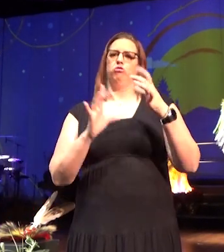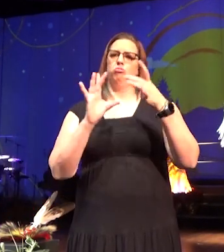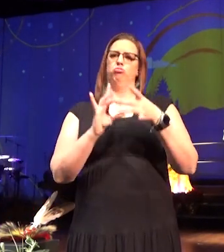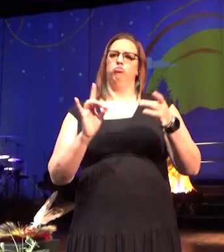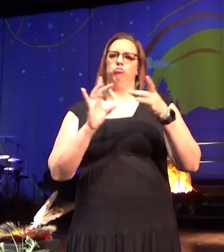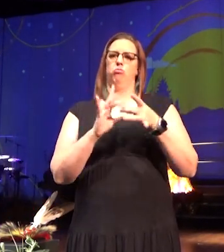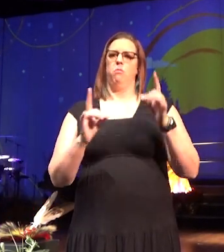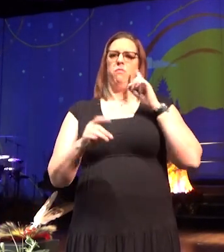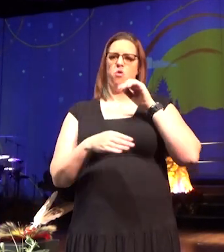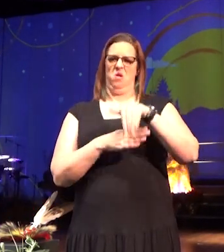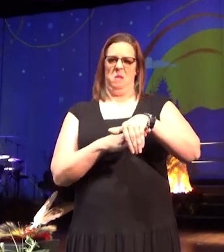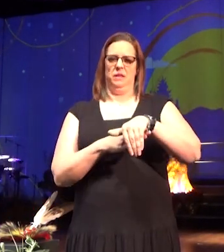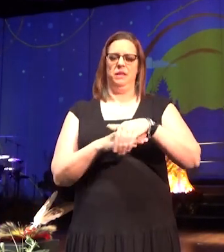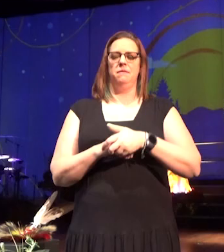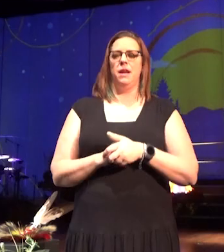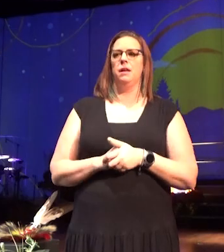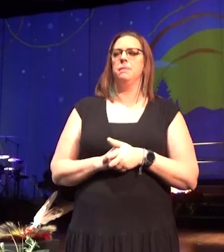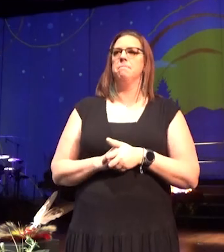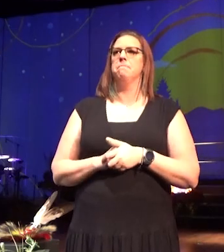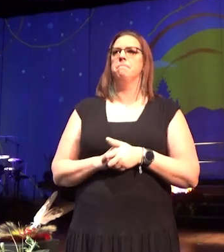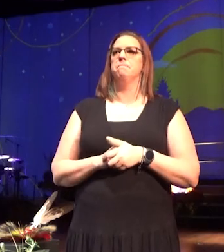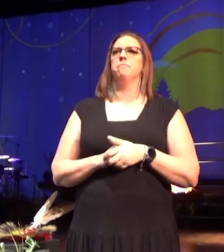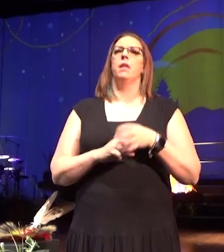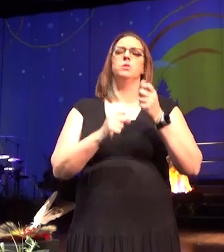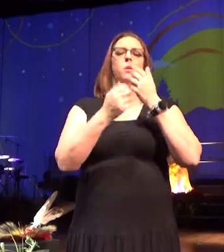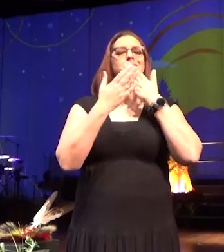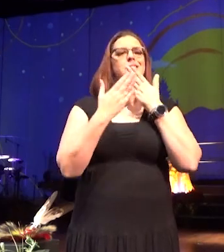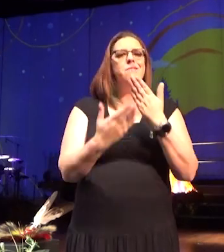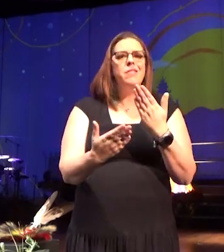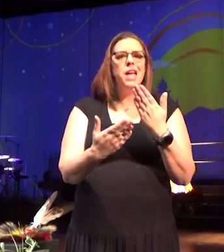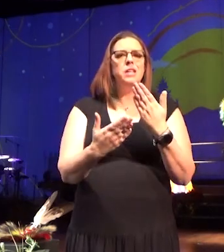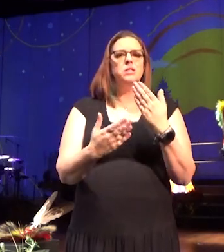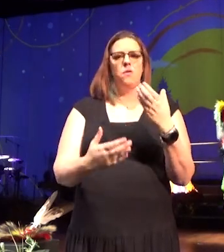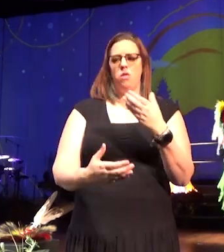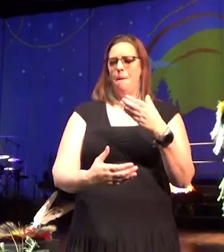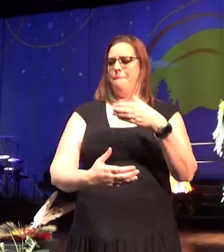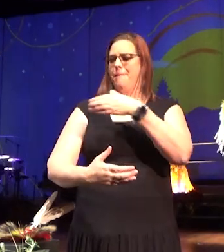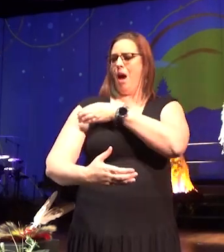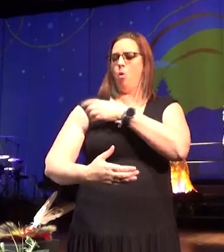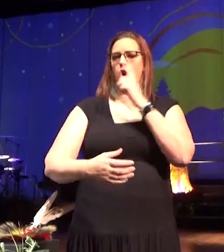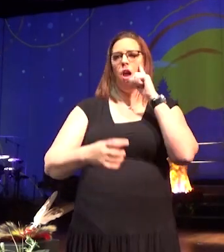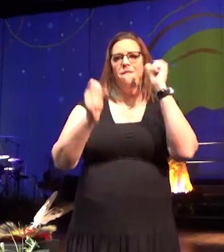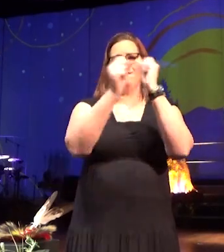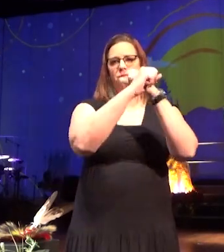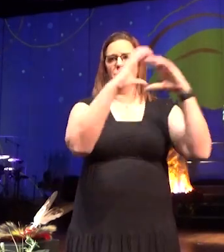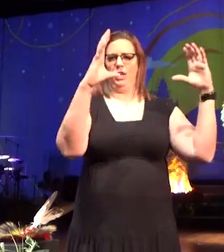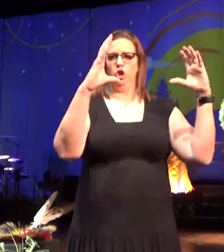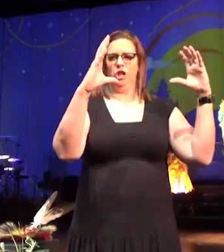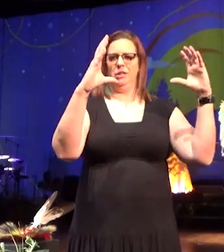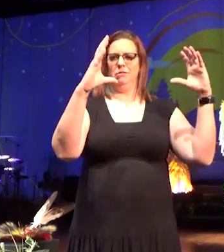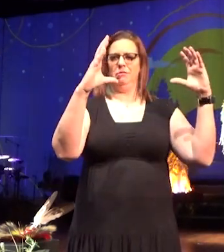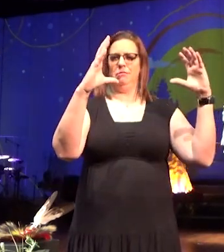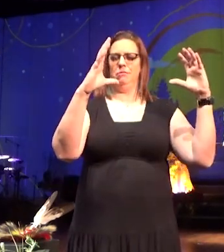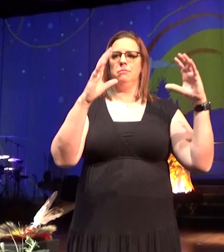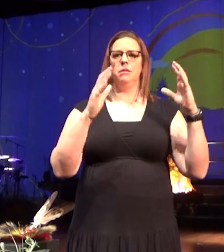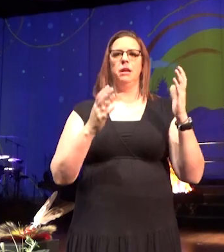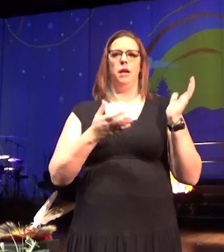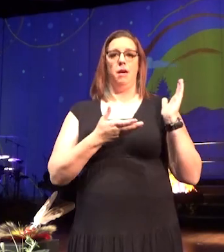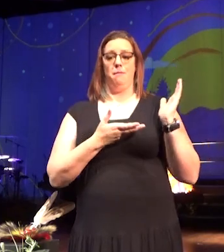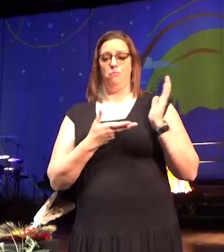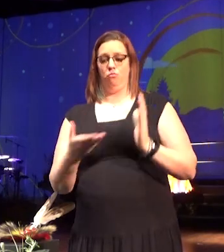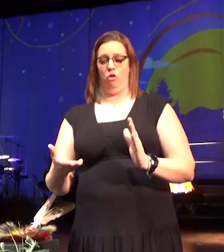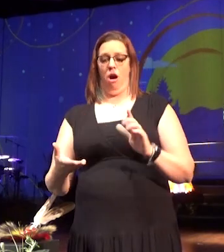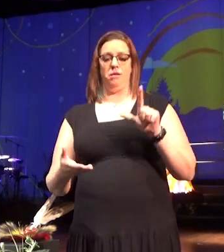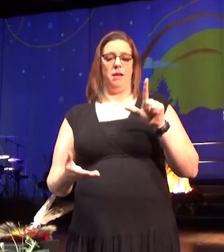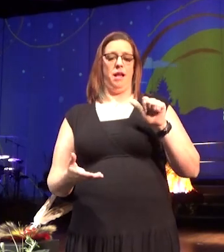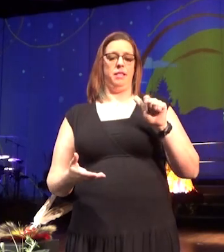for this evening and just give thanks for the power of vision that has brought the